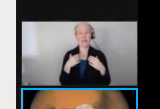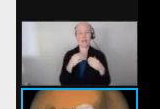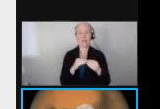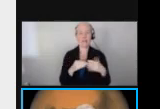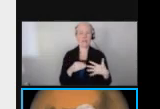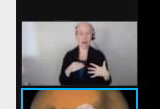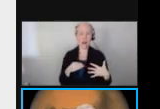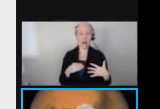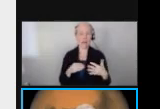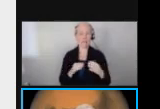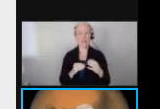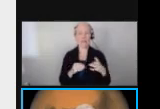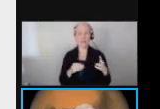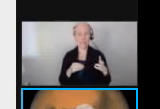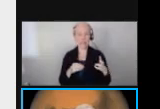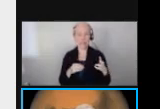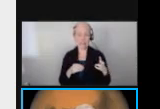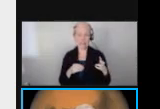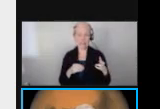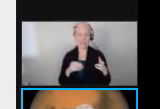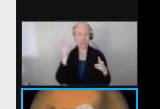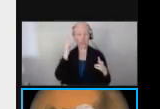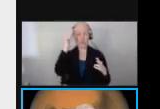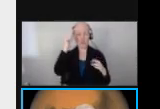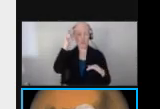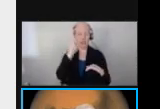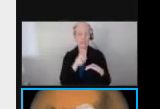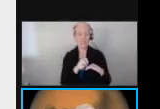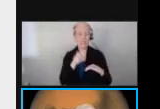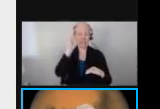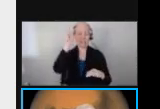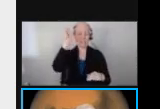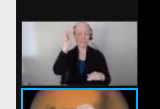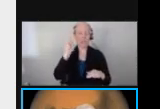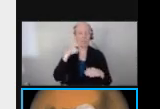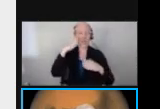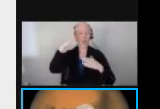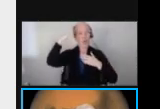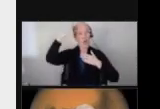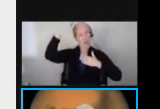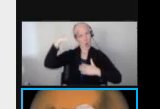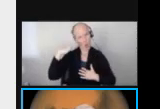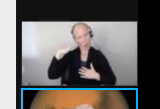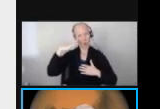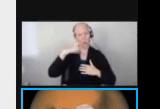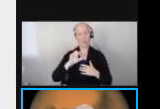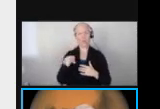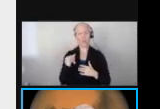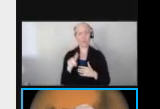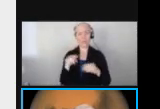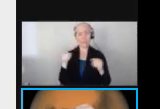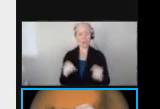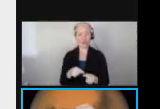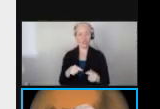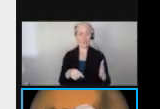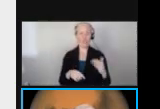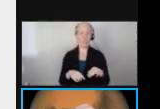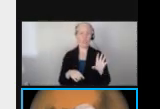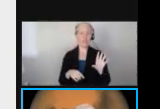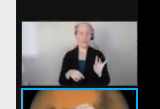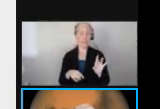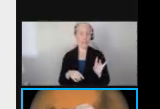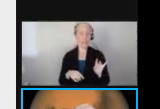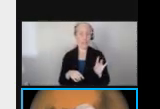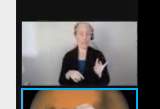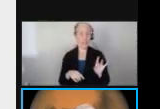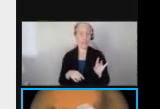aboard, looking for lunar ascent and descent dynamic load injuries, alterations in multisensory